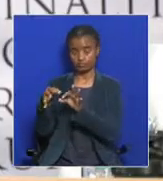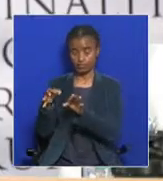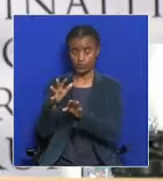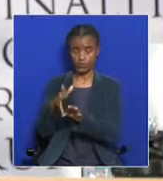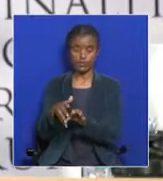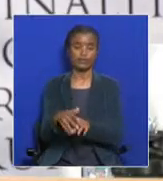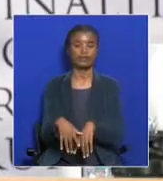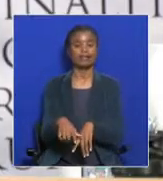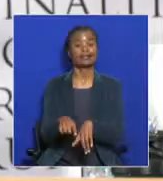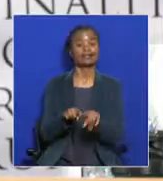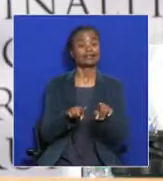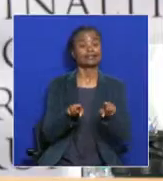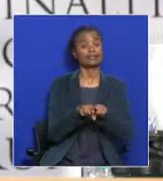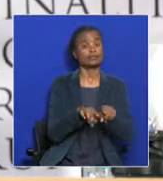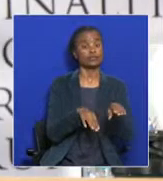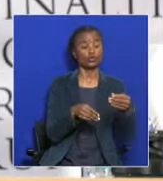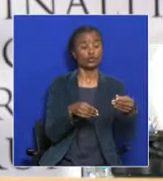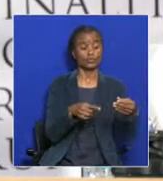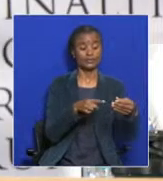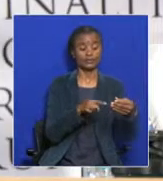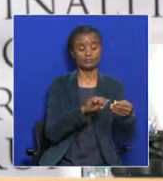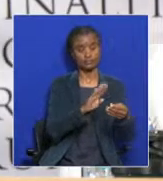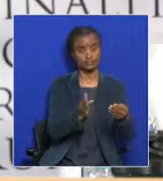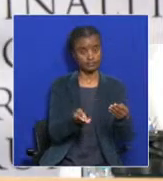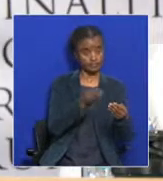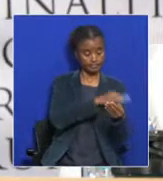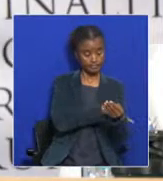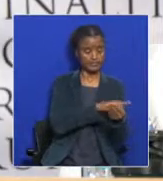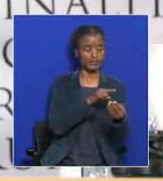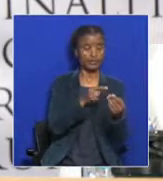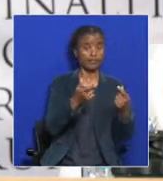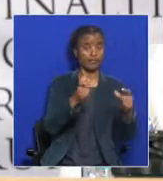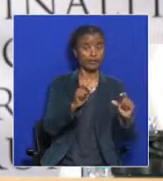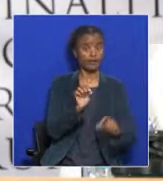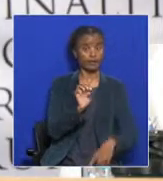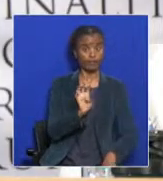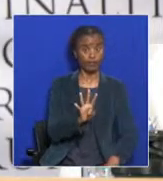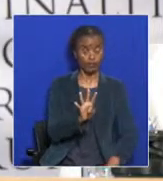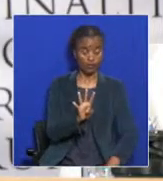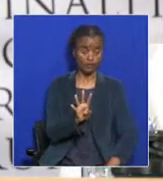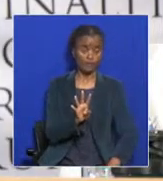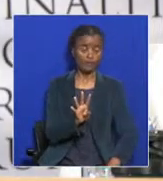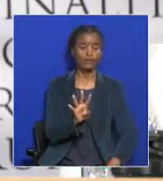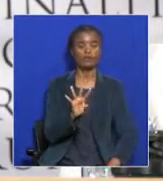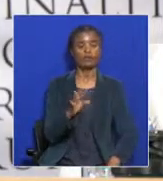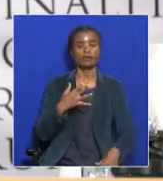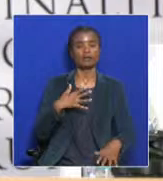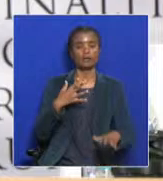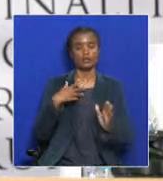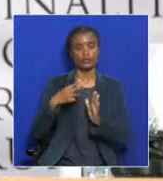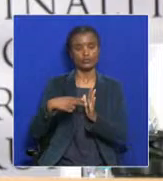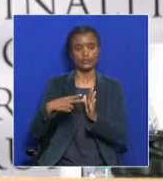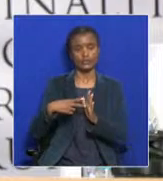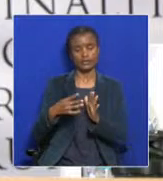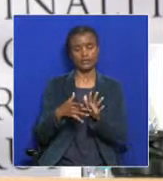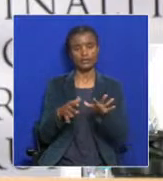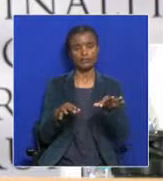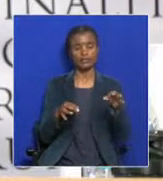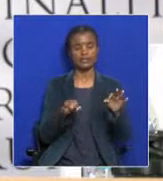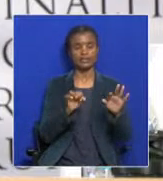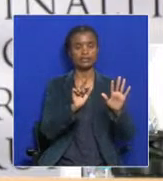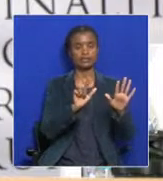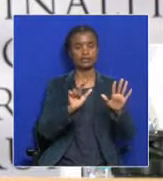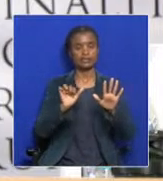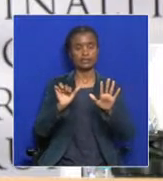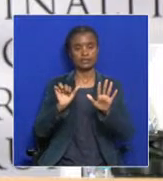leaf, paragraph 4, I want us to start at 769. We're still with